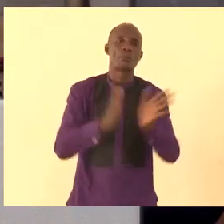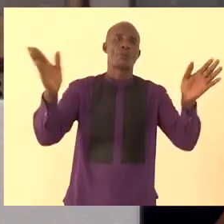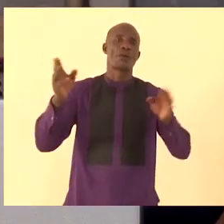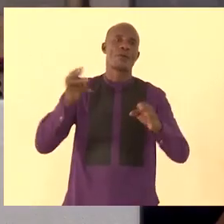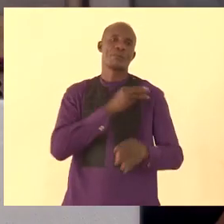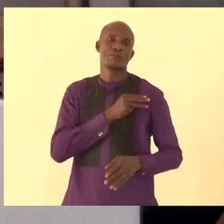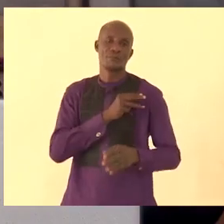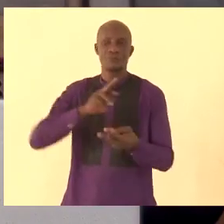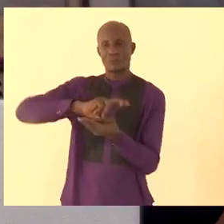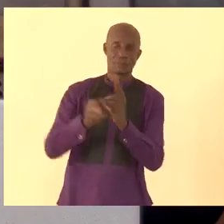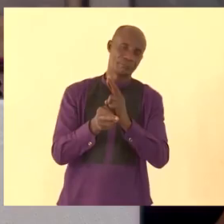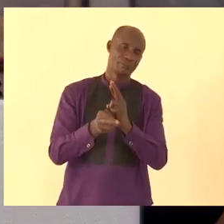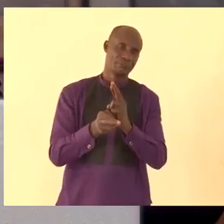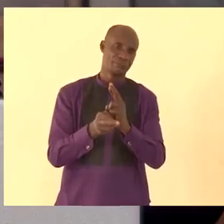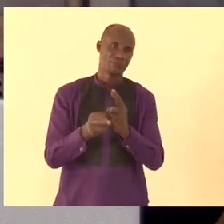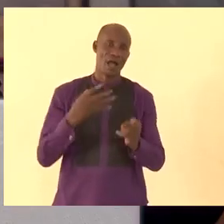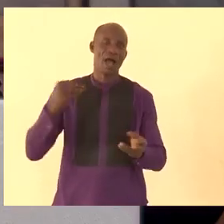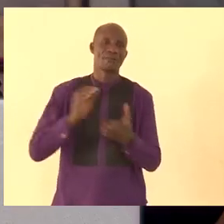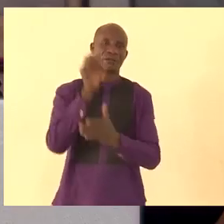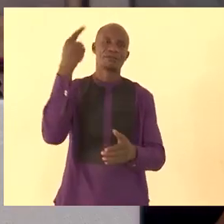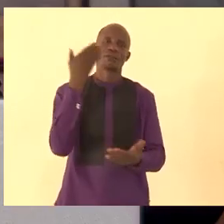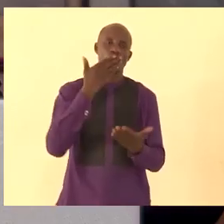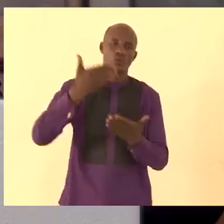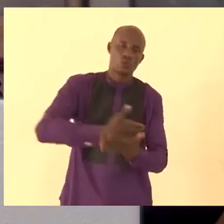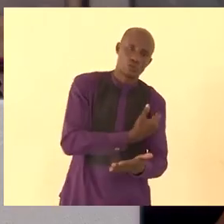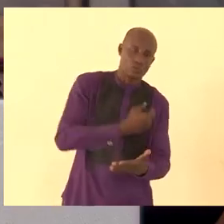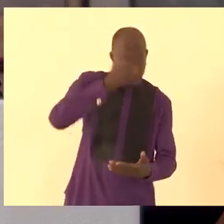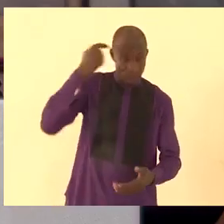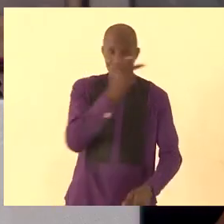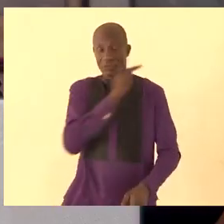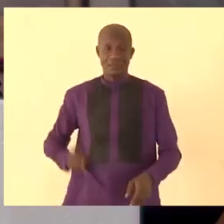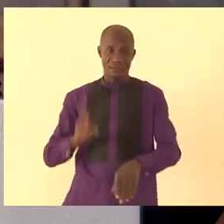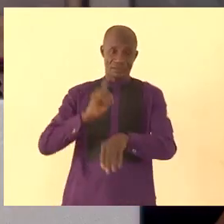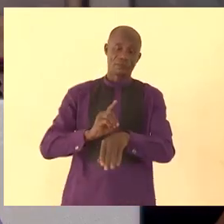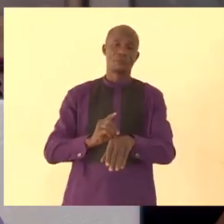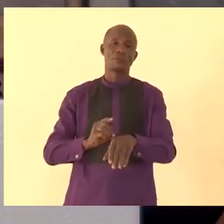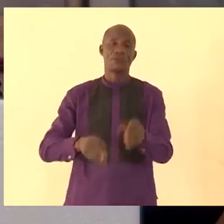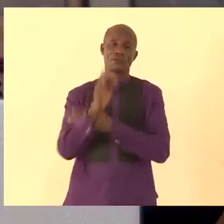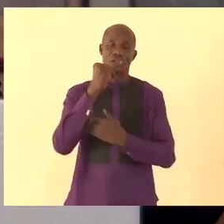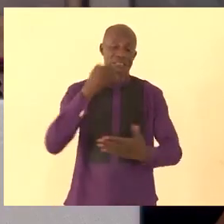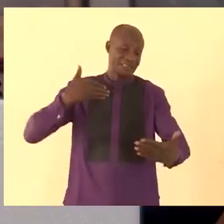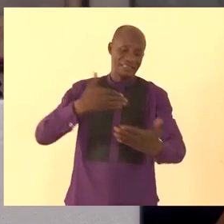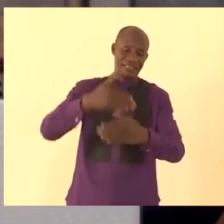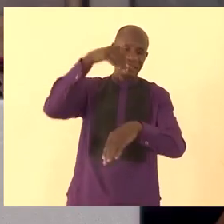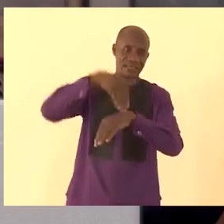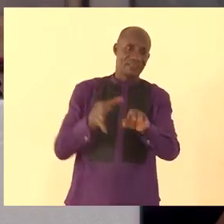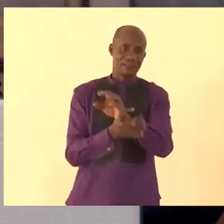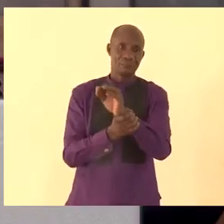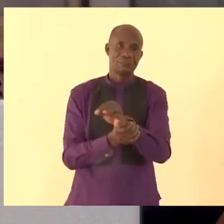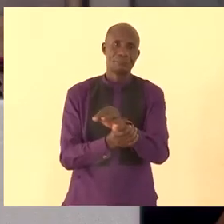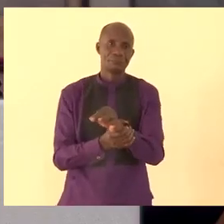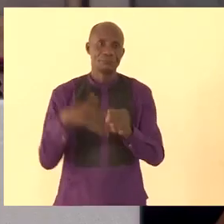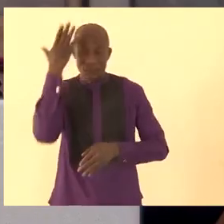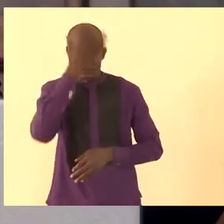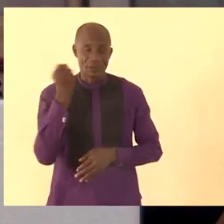ministry. Repent and believe the good news, because the kingdom of God is close at hand. Beatitudes,